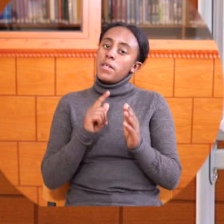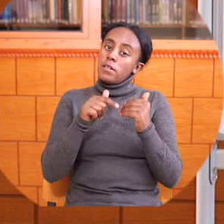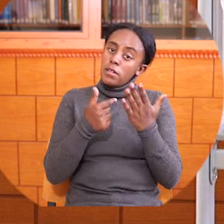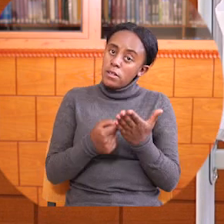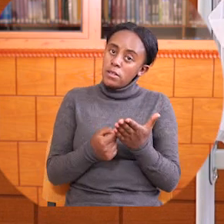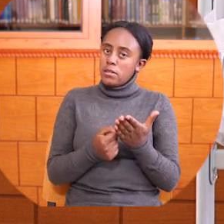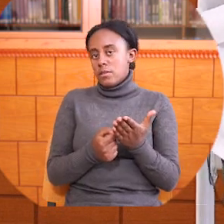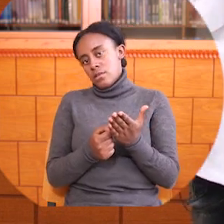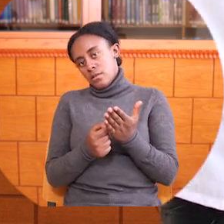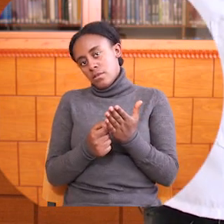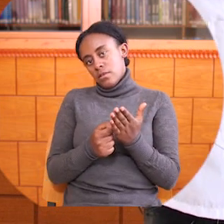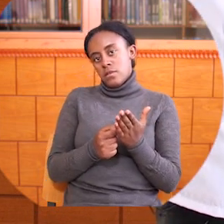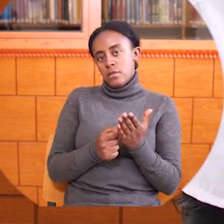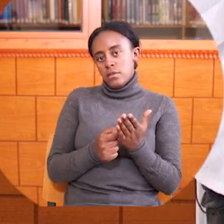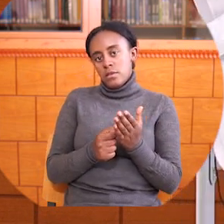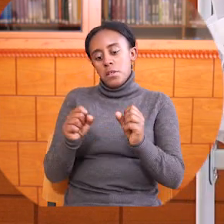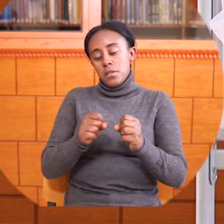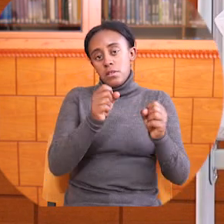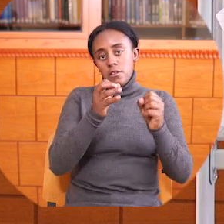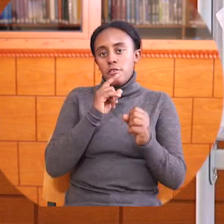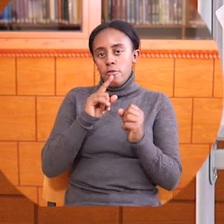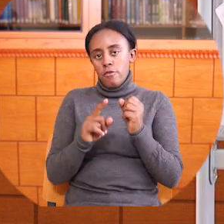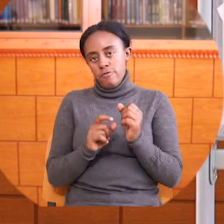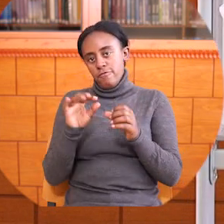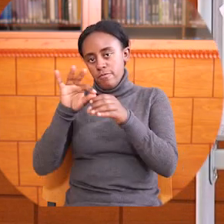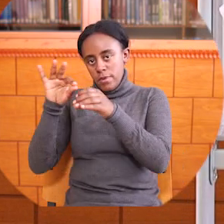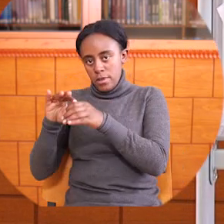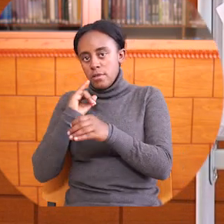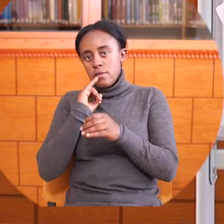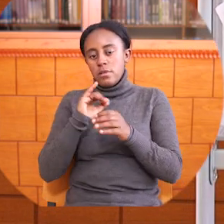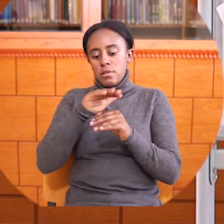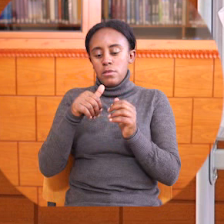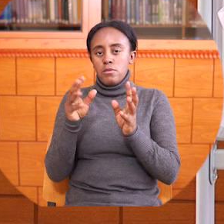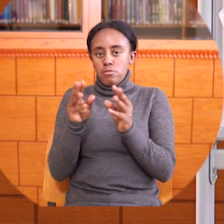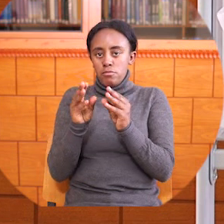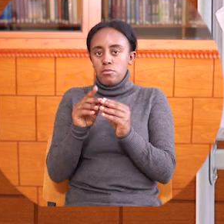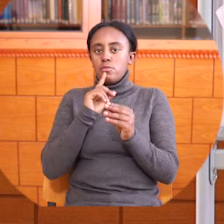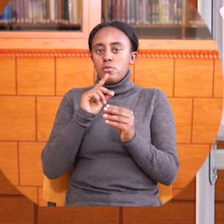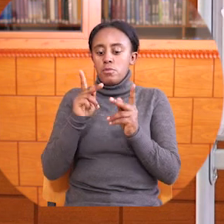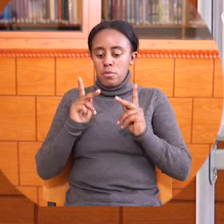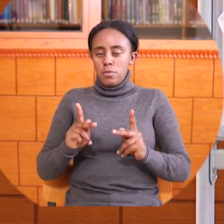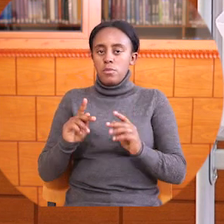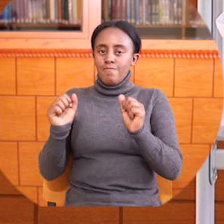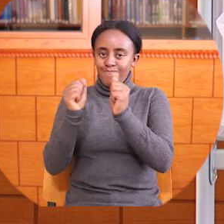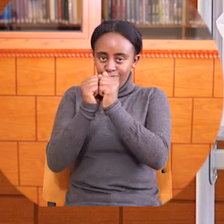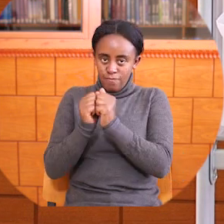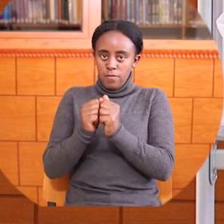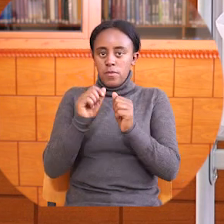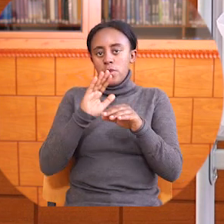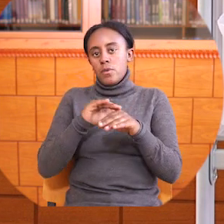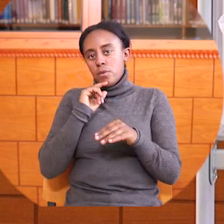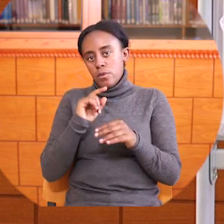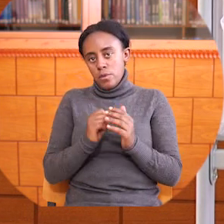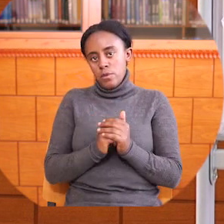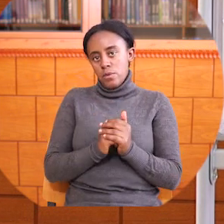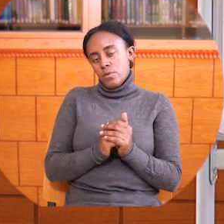So, shoot system of a plant is consisting these three parts of a plant. Together they are known as